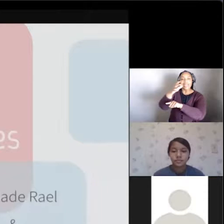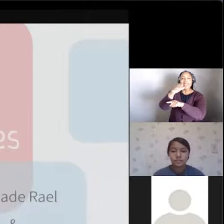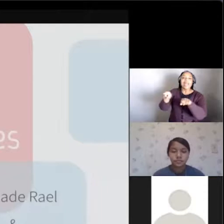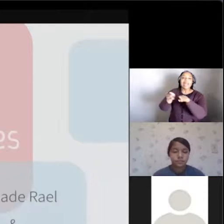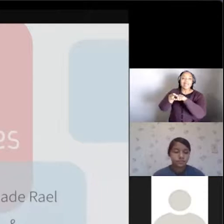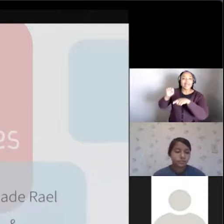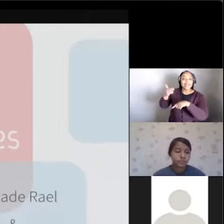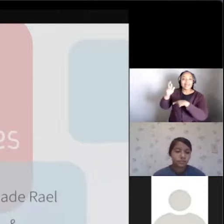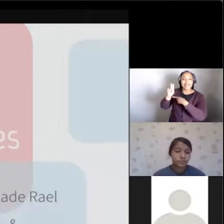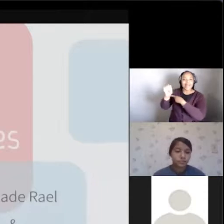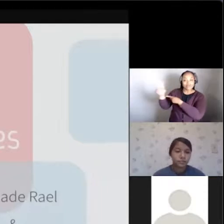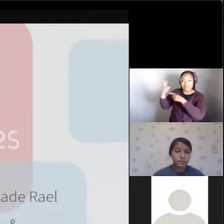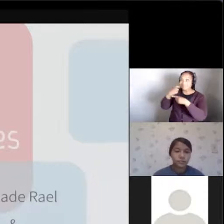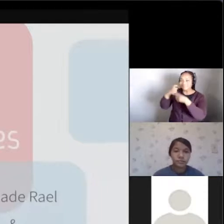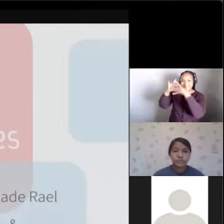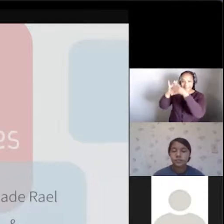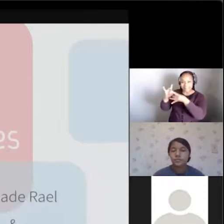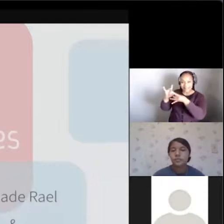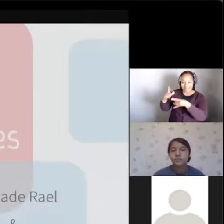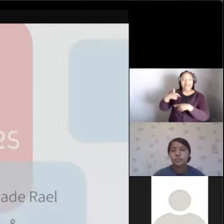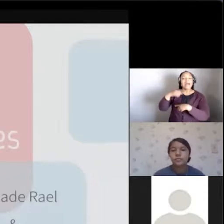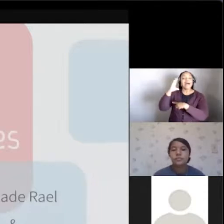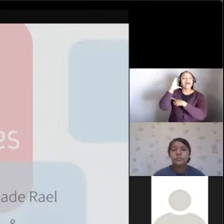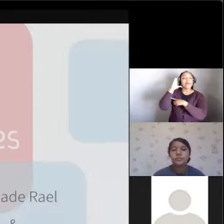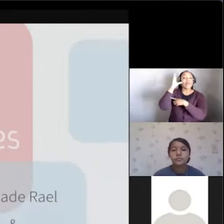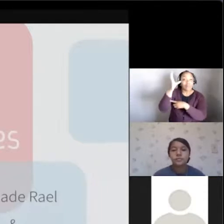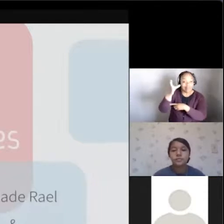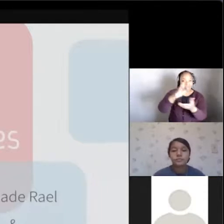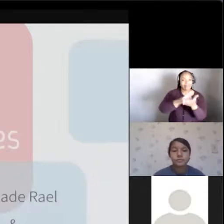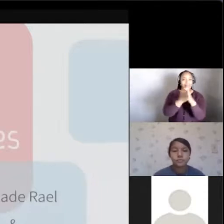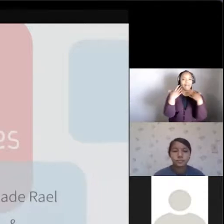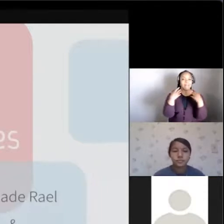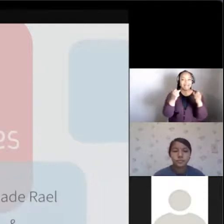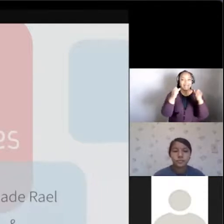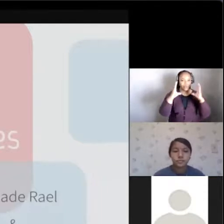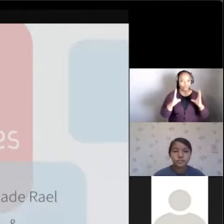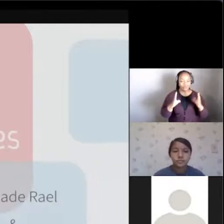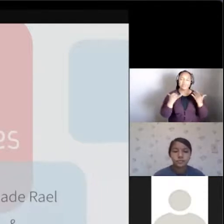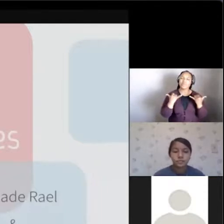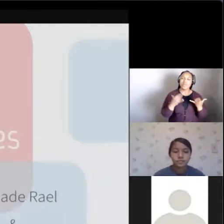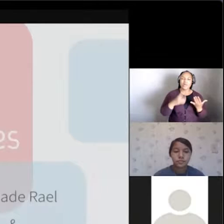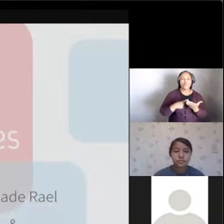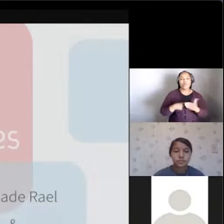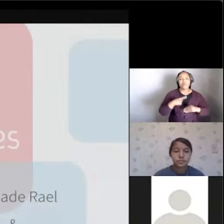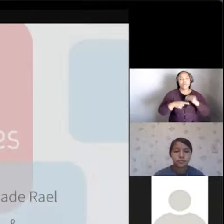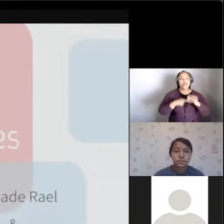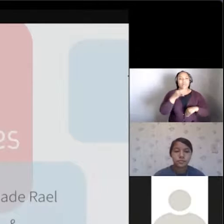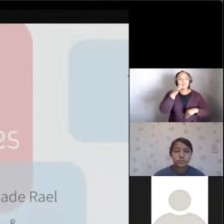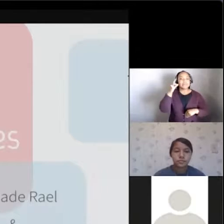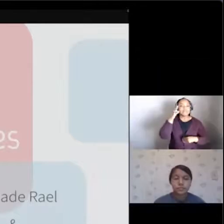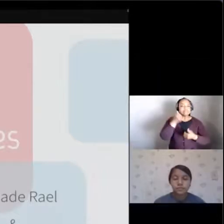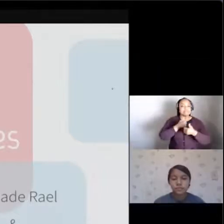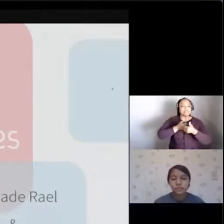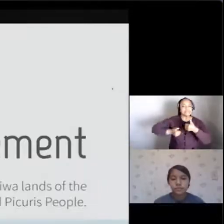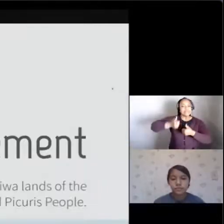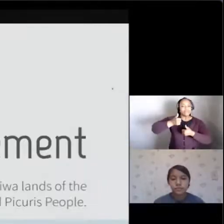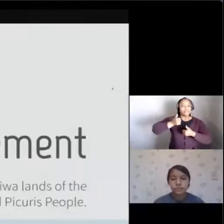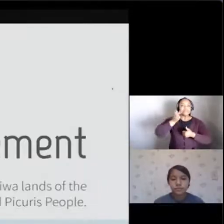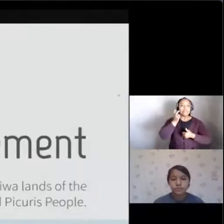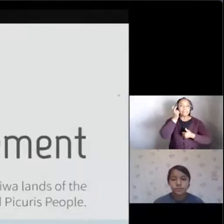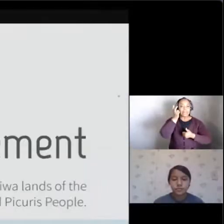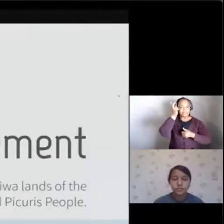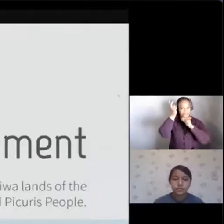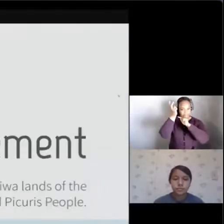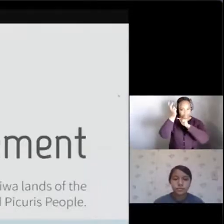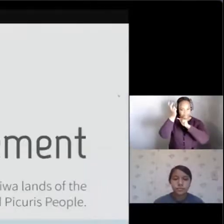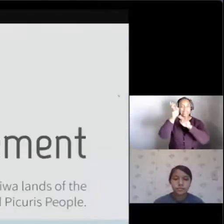future healer. So today we'll be going over sovereign medicine and a bit of the connections and clashes between those.